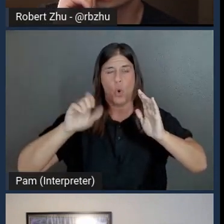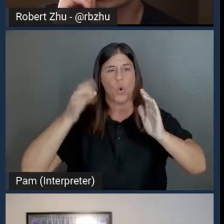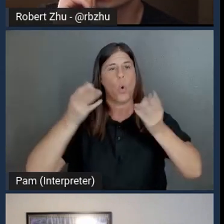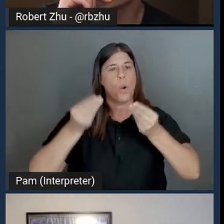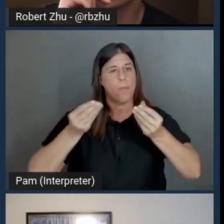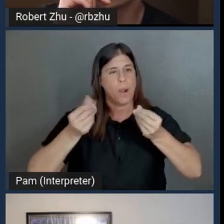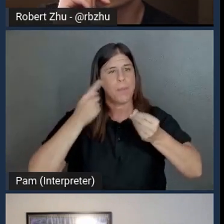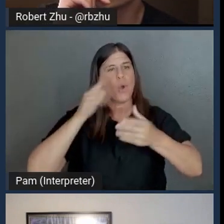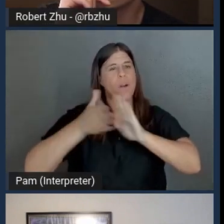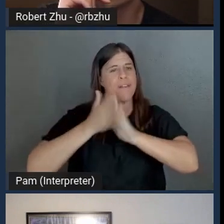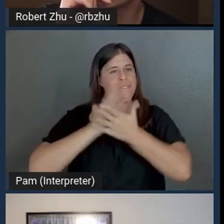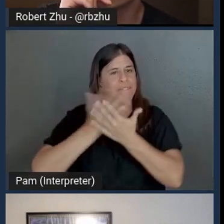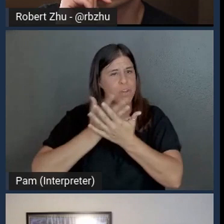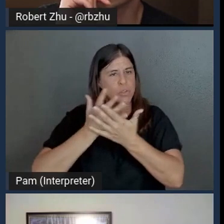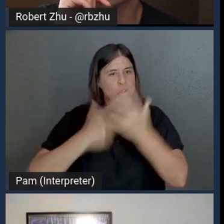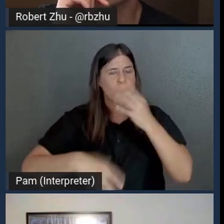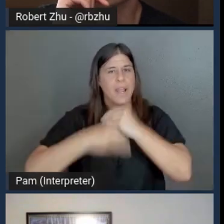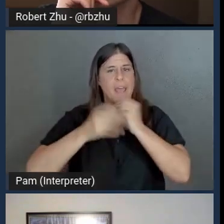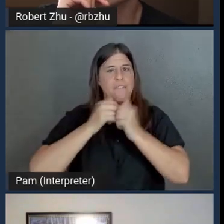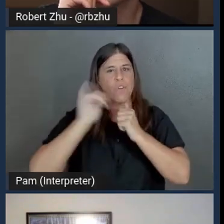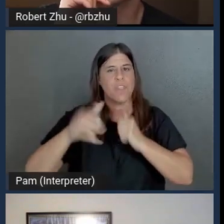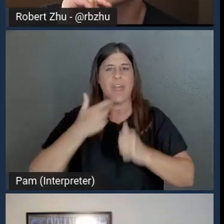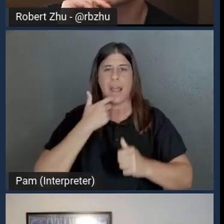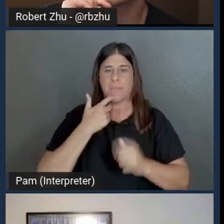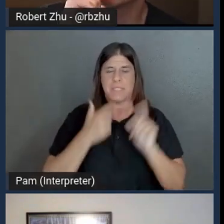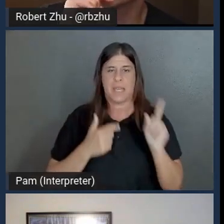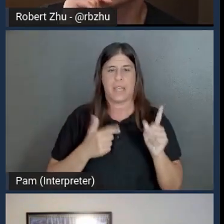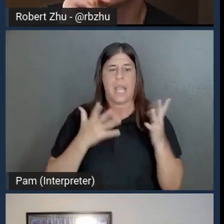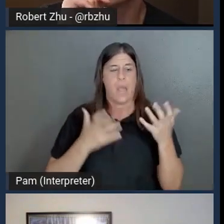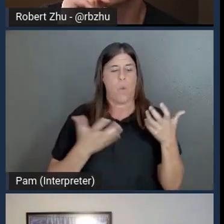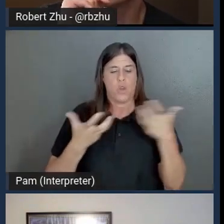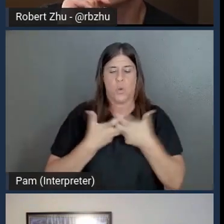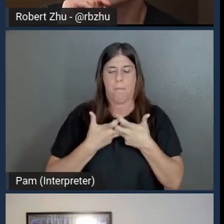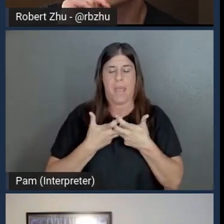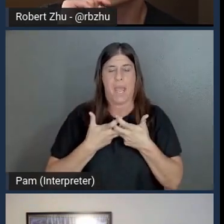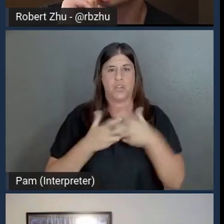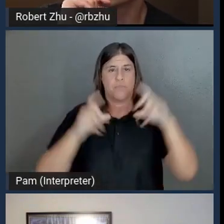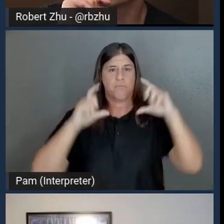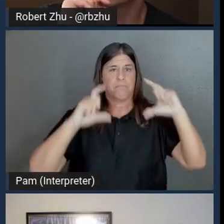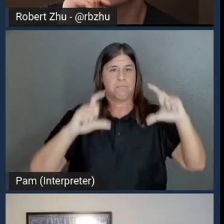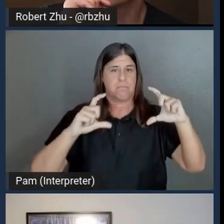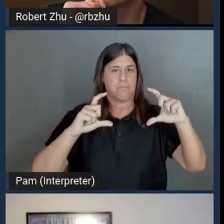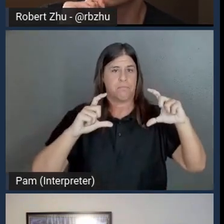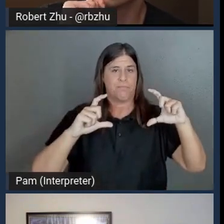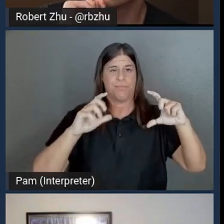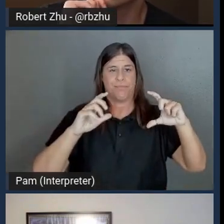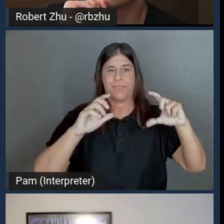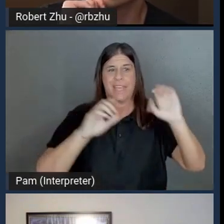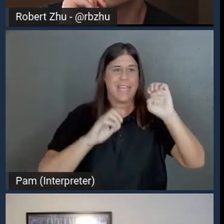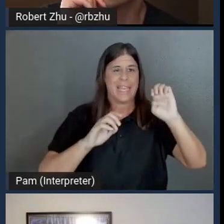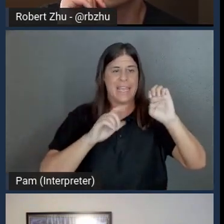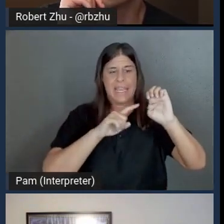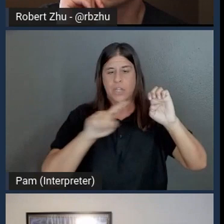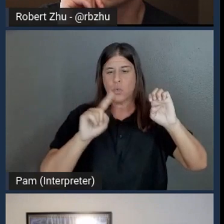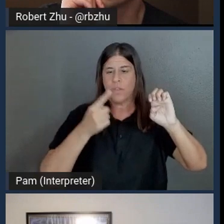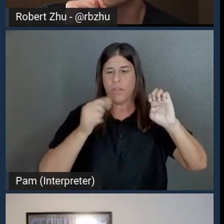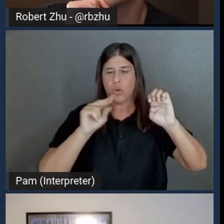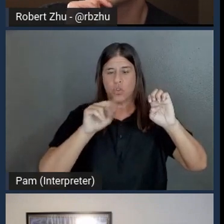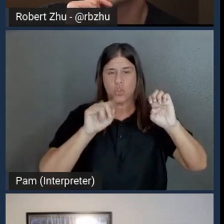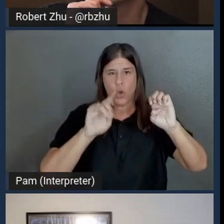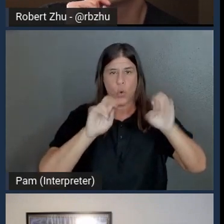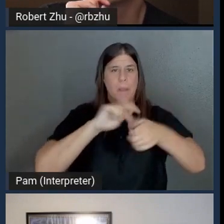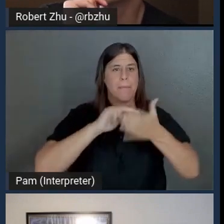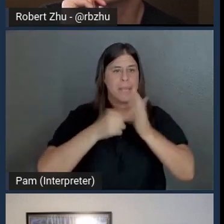know, a filter that you want to put on node. In this case, I'm saying I want to match on, you know, I'm going to give an alias of E to the first node, and it's going to be an